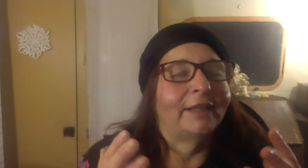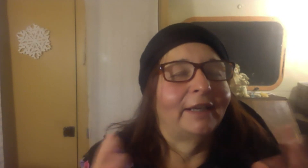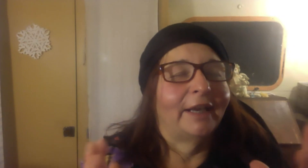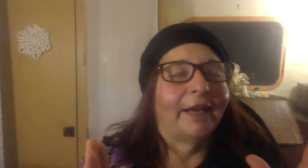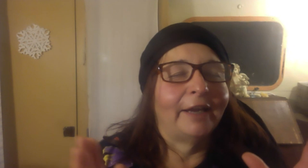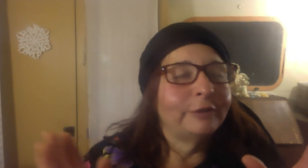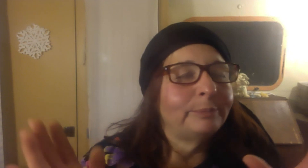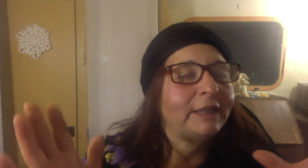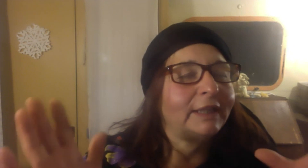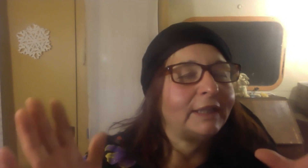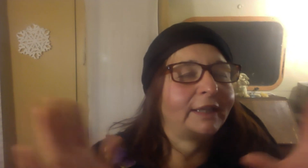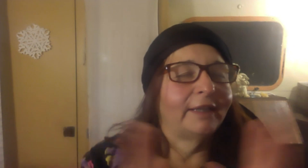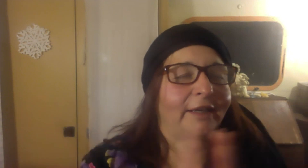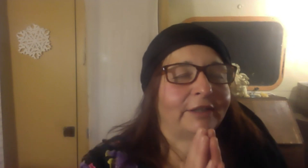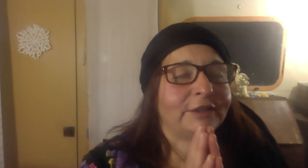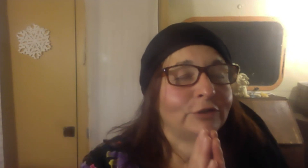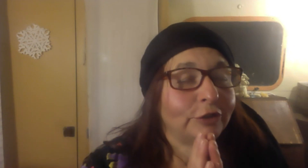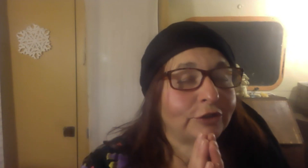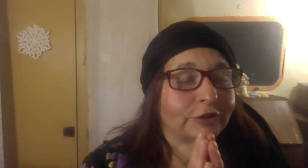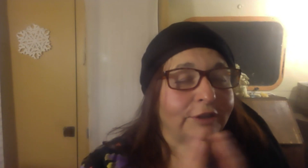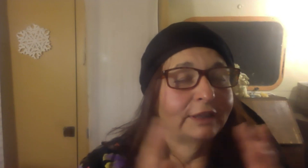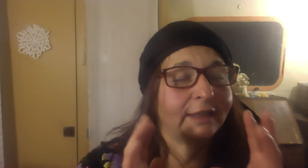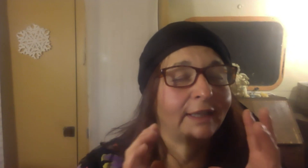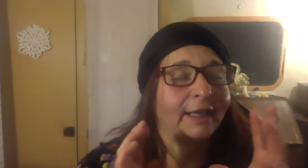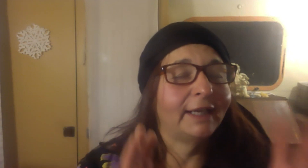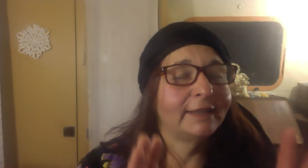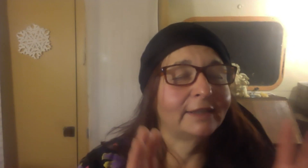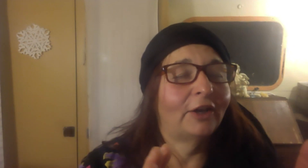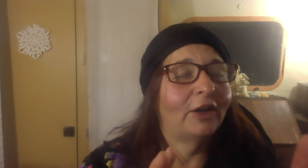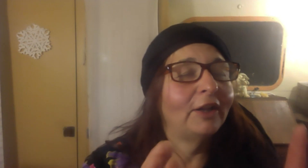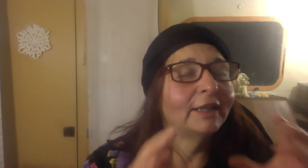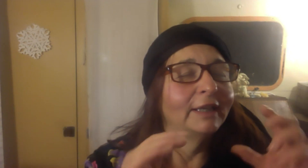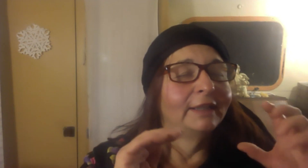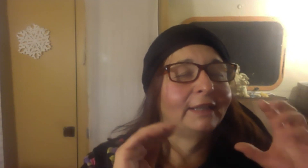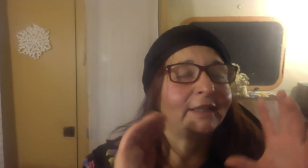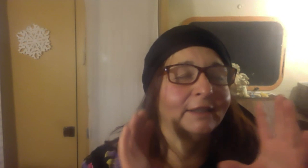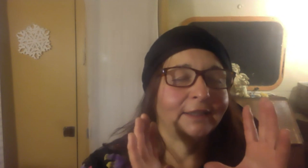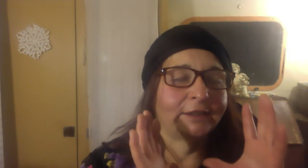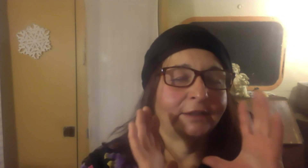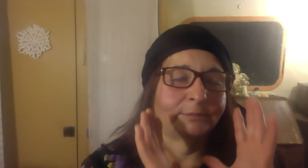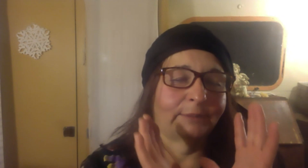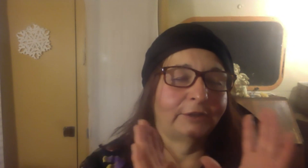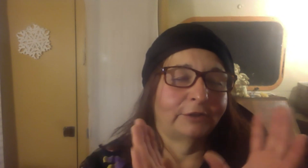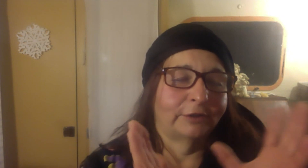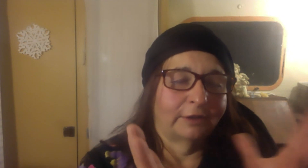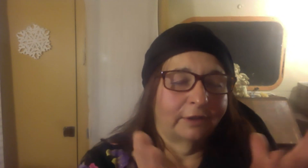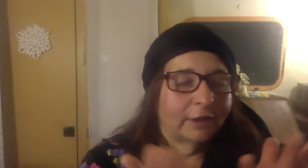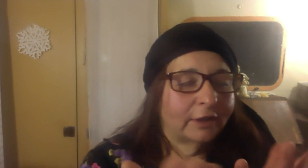that every being there is nurtured and has all that.